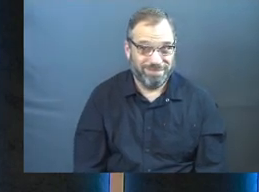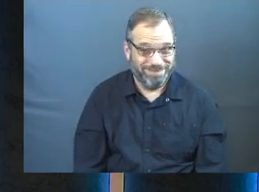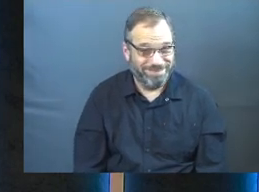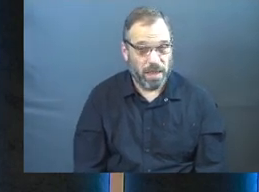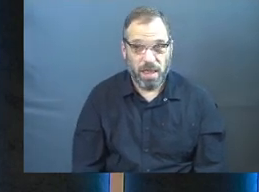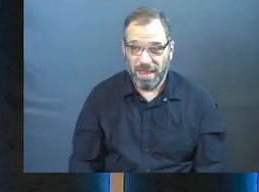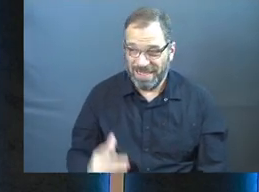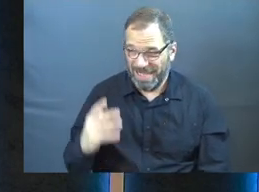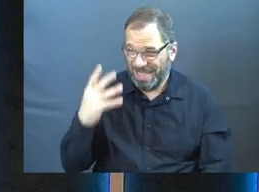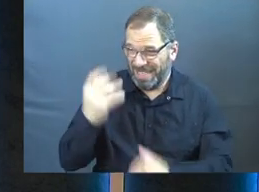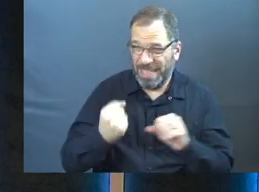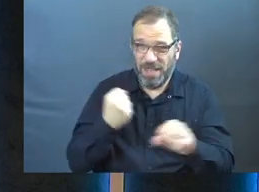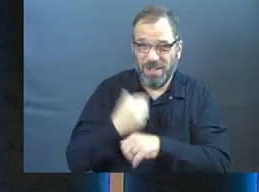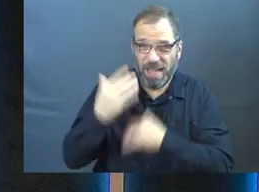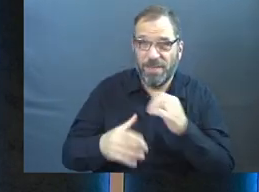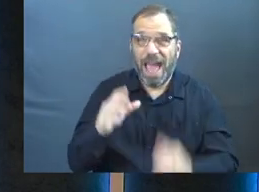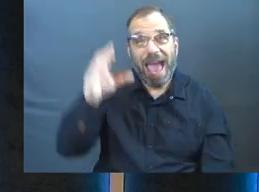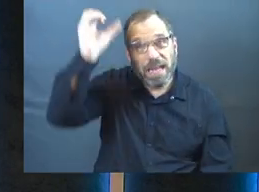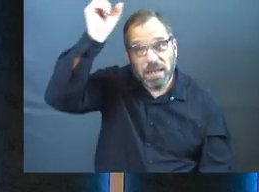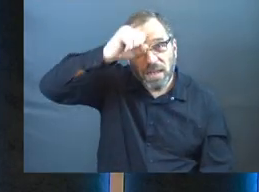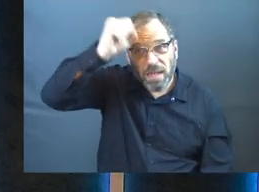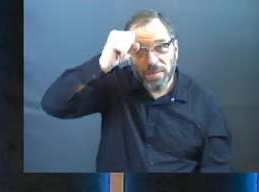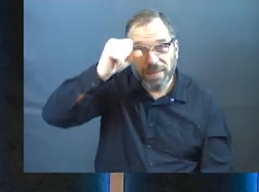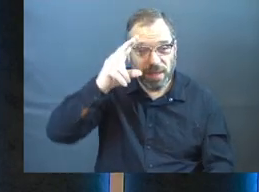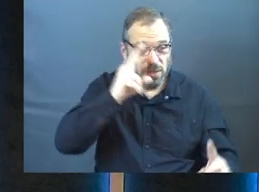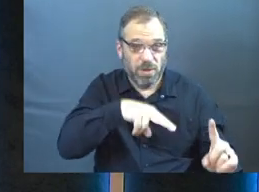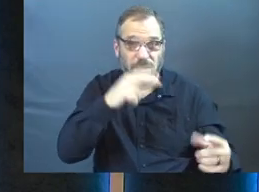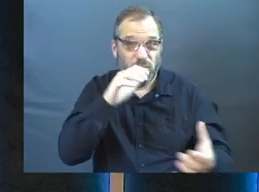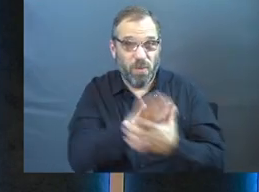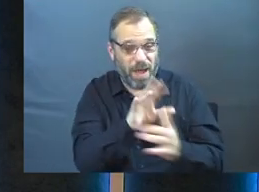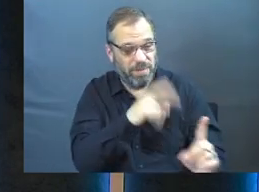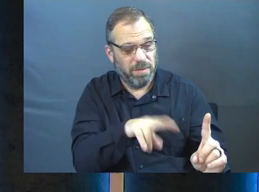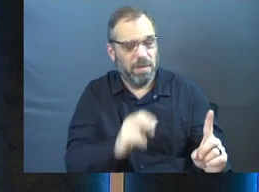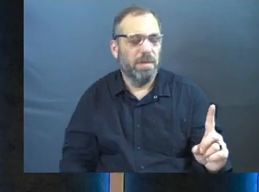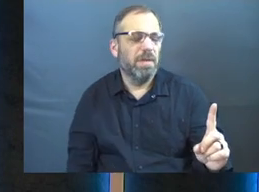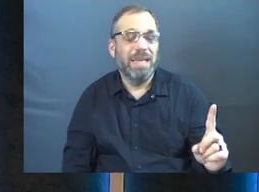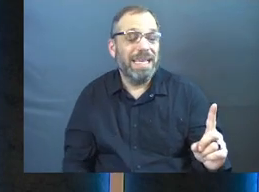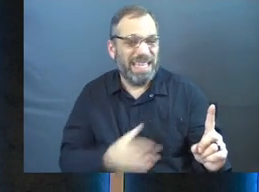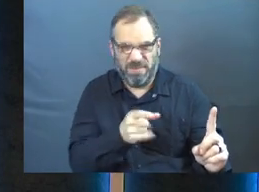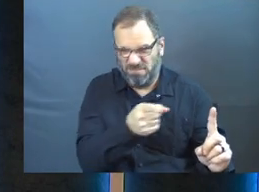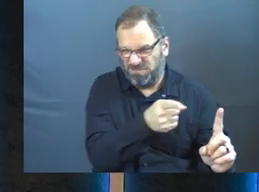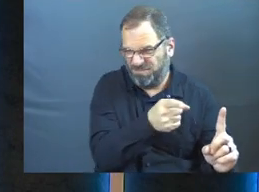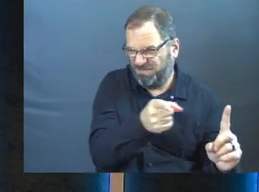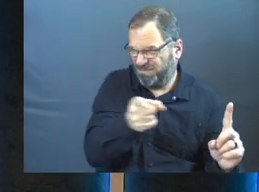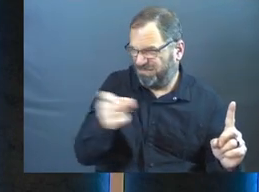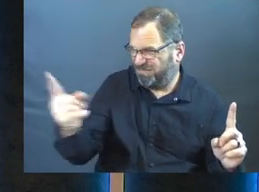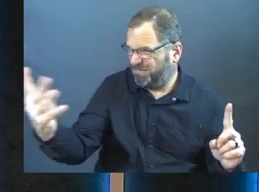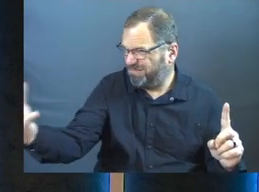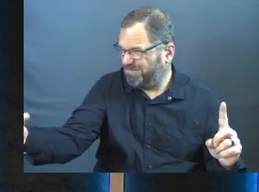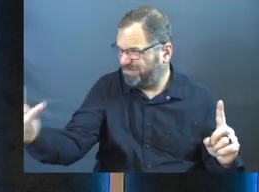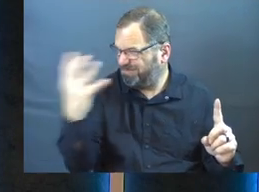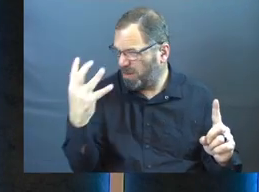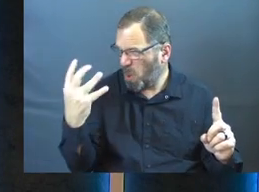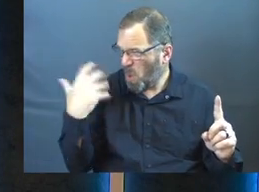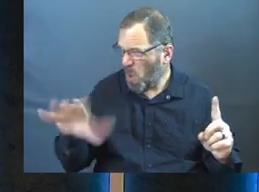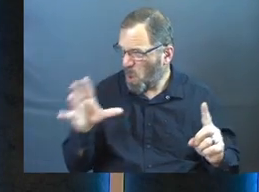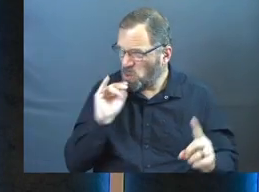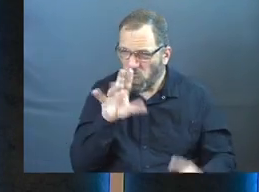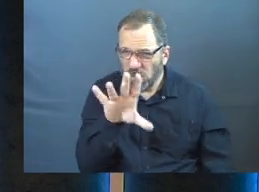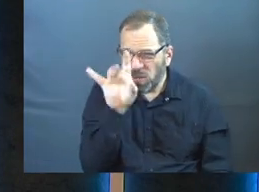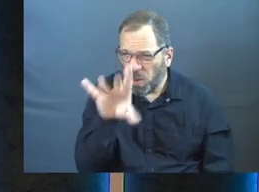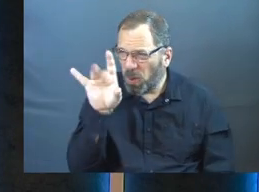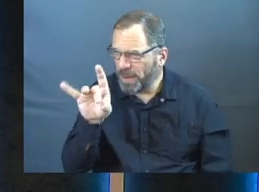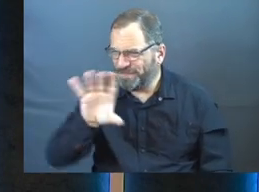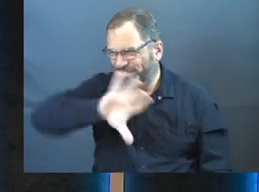This is years later, and Solomon is looking at his wife, and he's saying, even if someone came and gave me countless choices